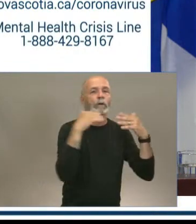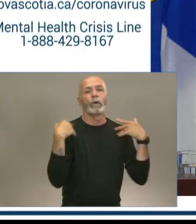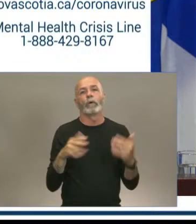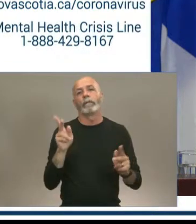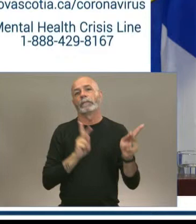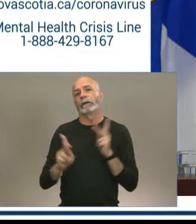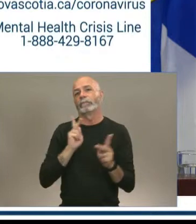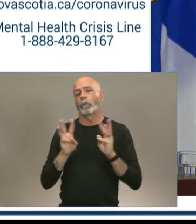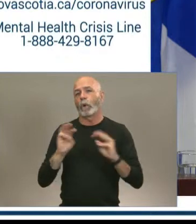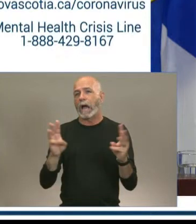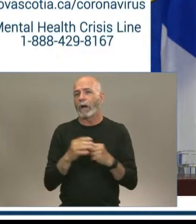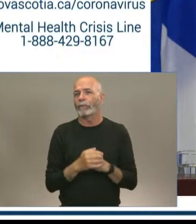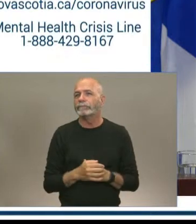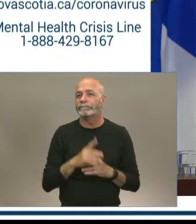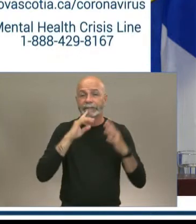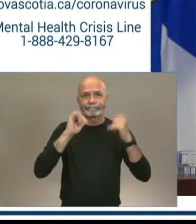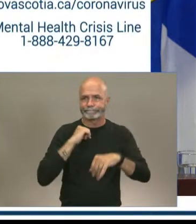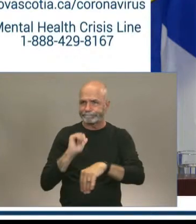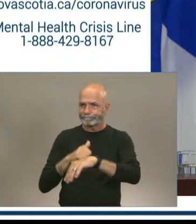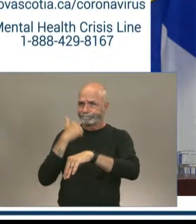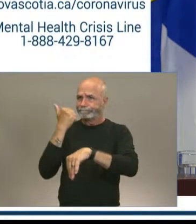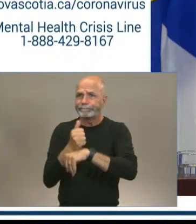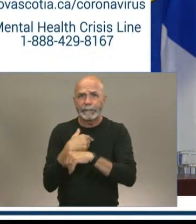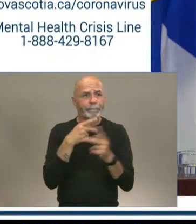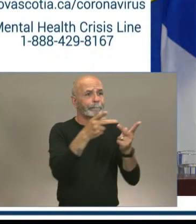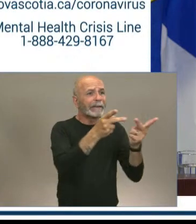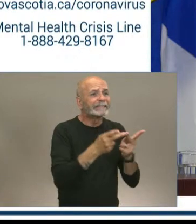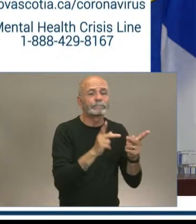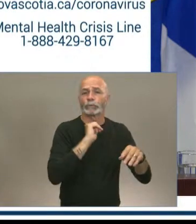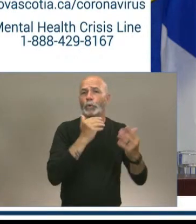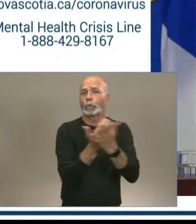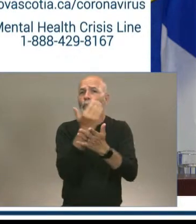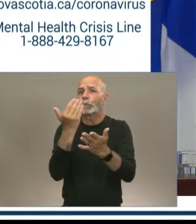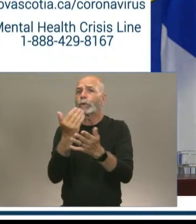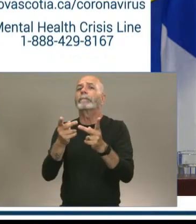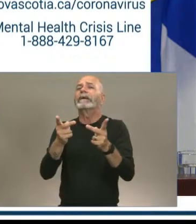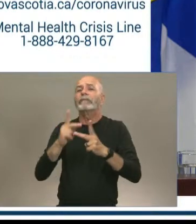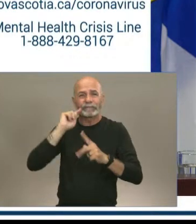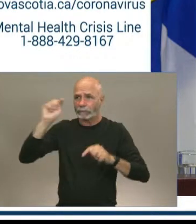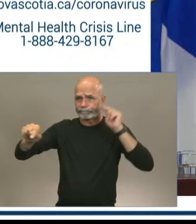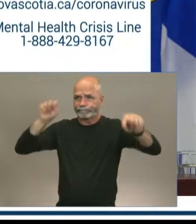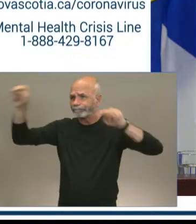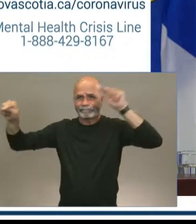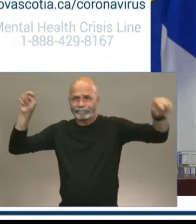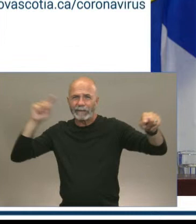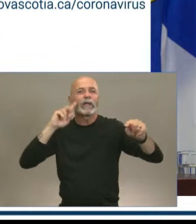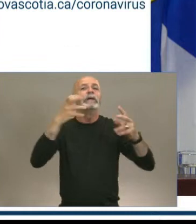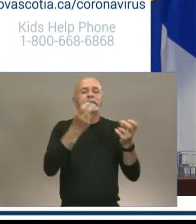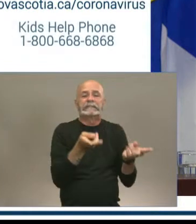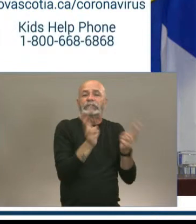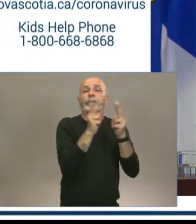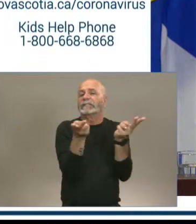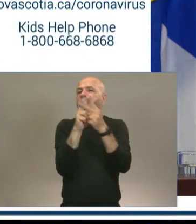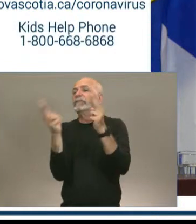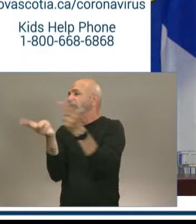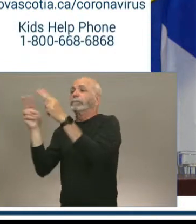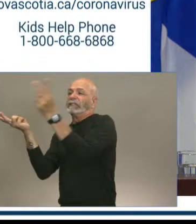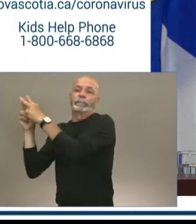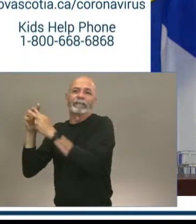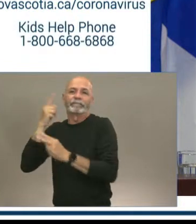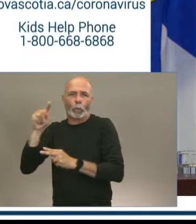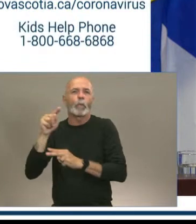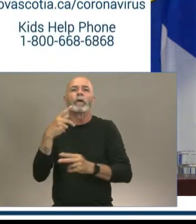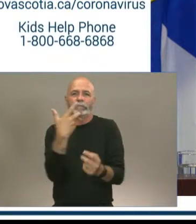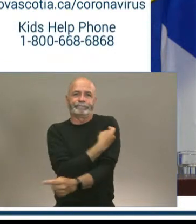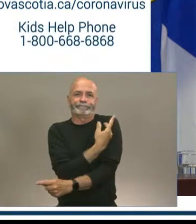opened a number of new vaccine sites, and we've doubled our appointments in many of our current clinics. And today, in addition to second